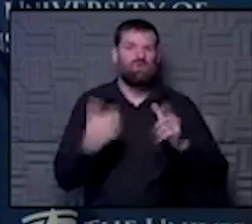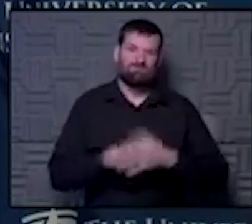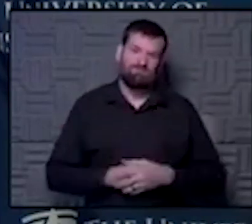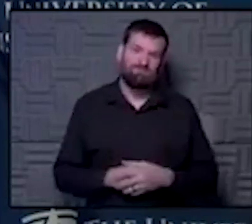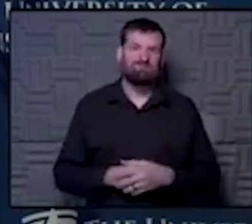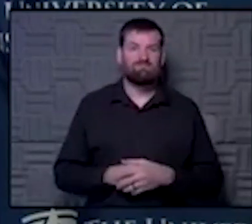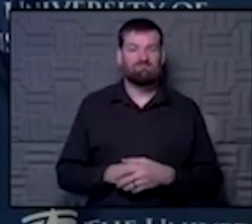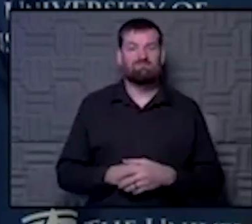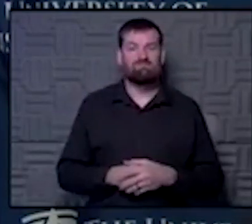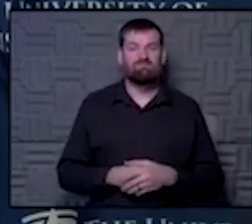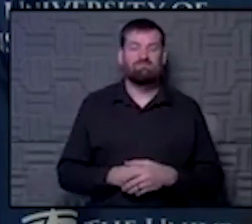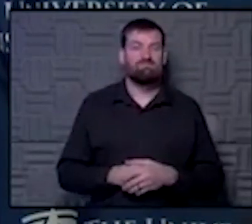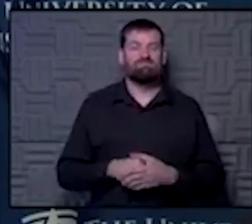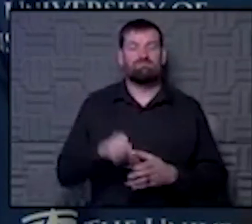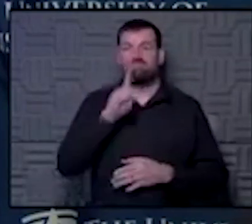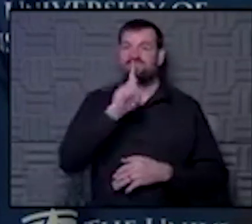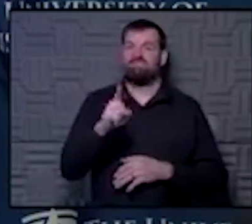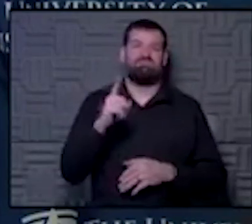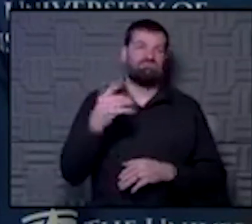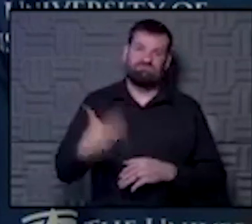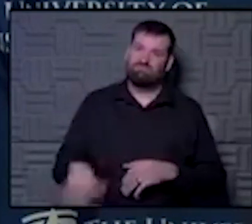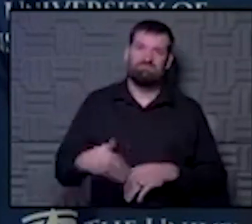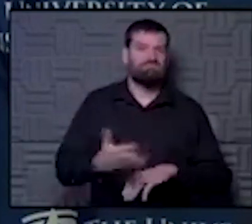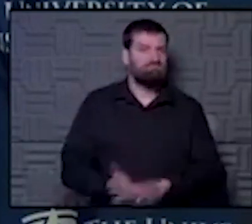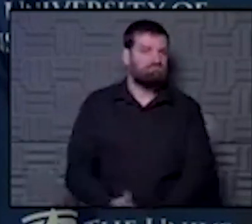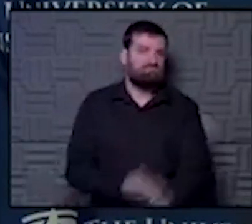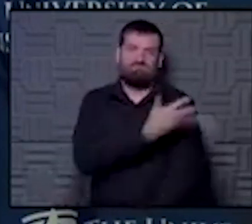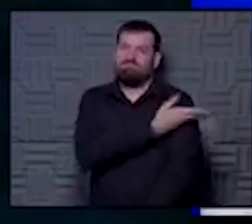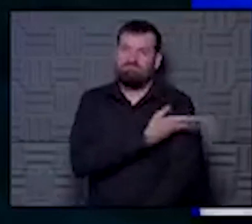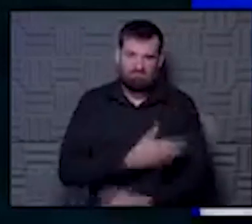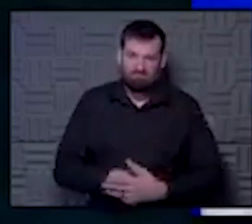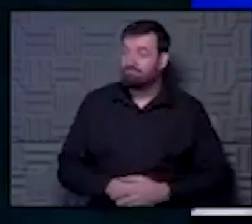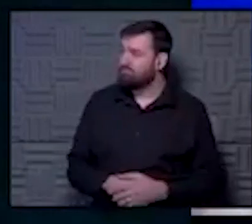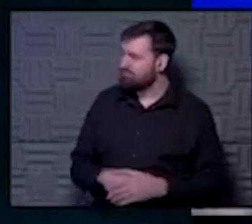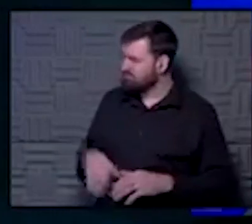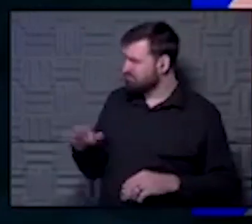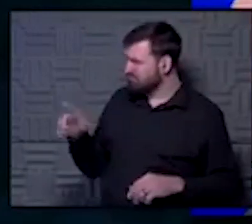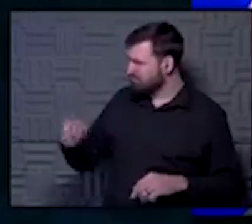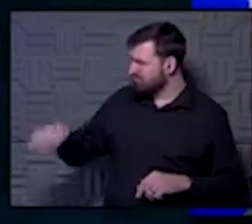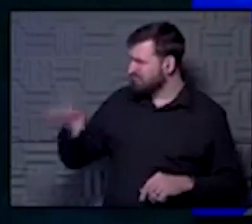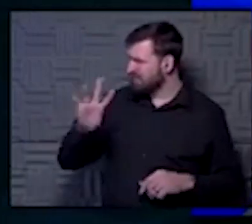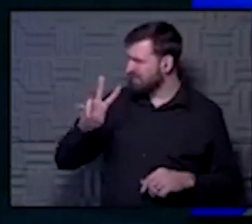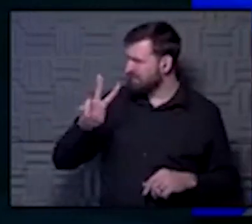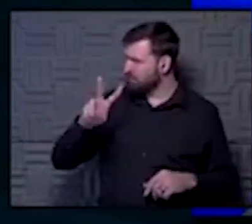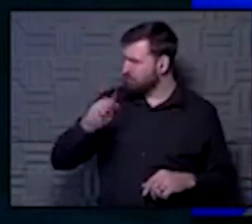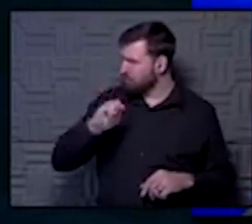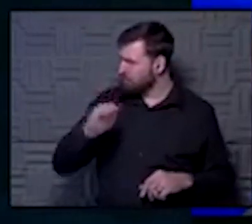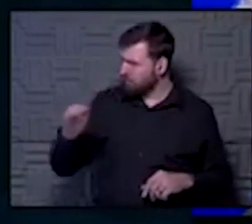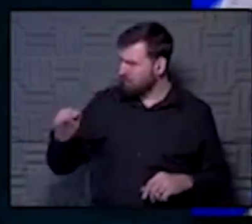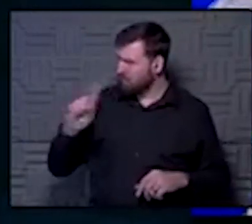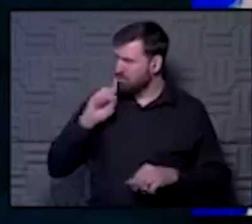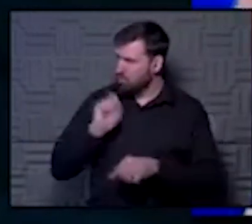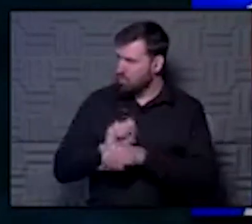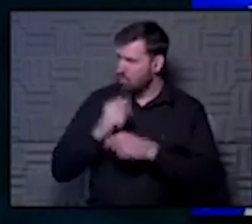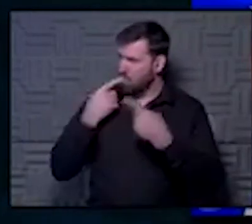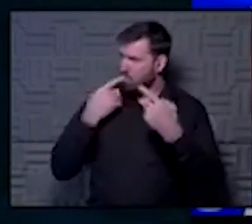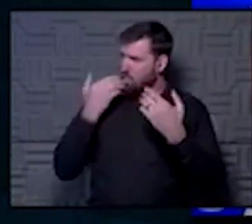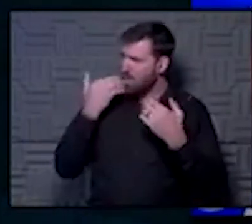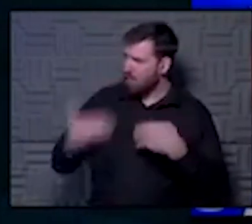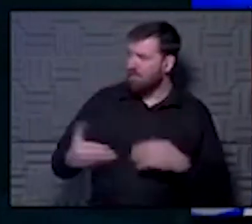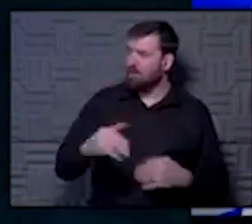just a big improvement in my perspective. Hey, yes. Those 7200s, those work pretty well. The